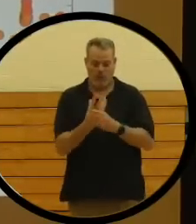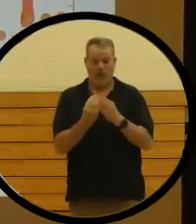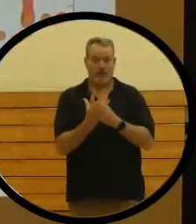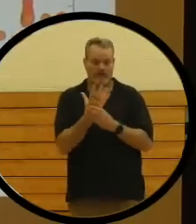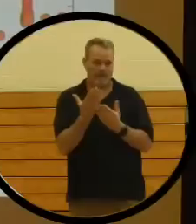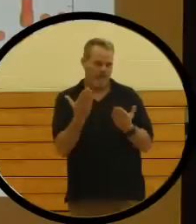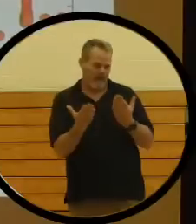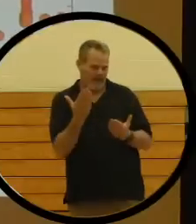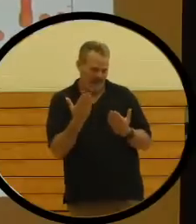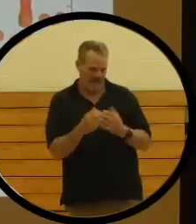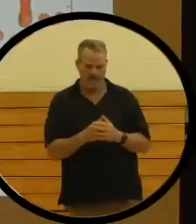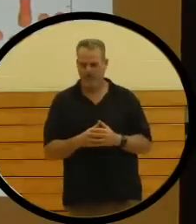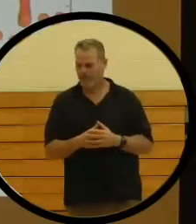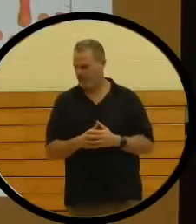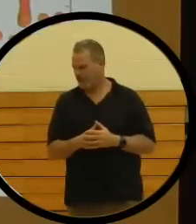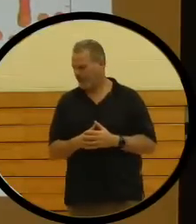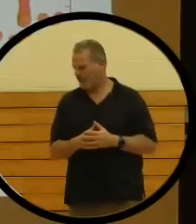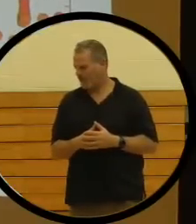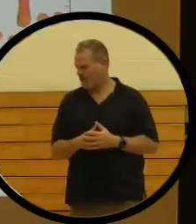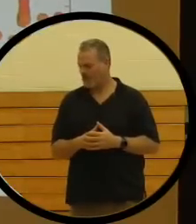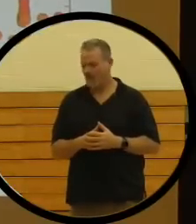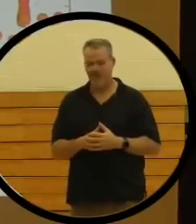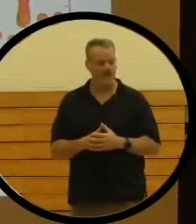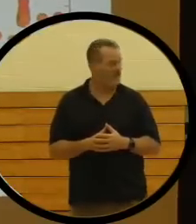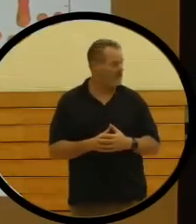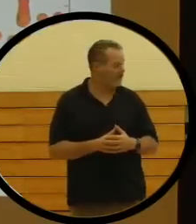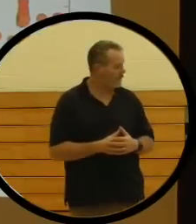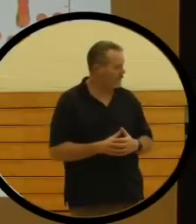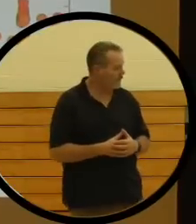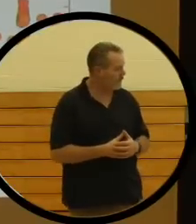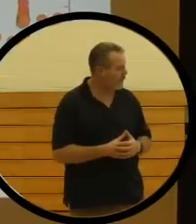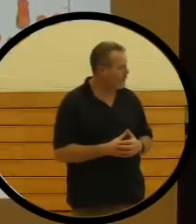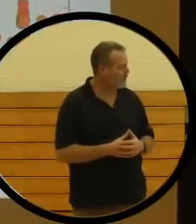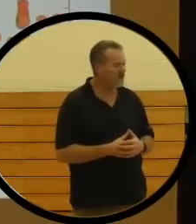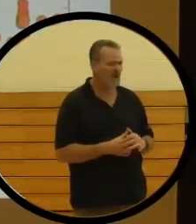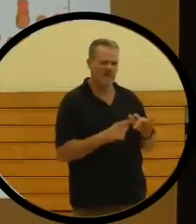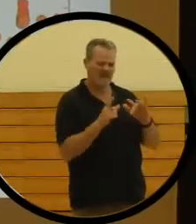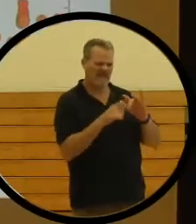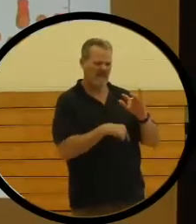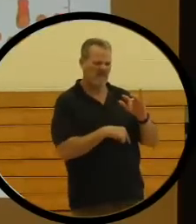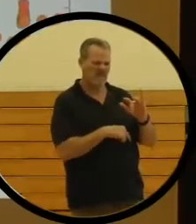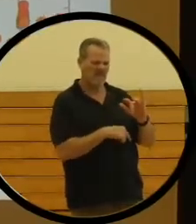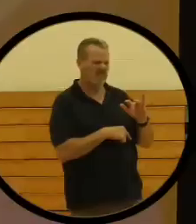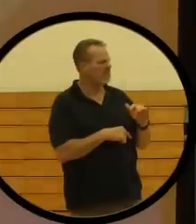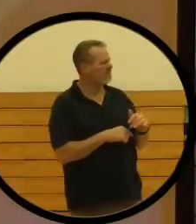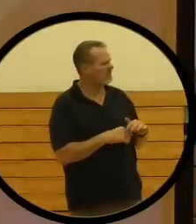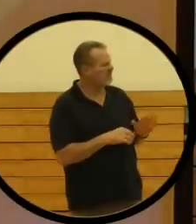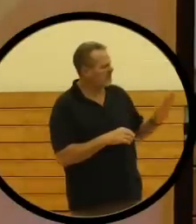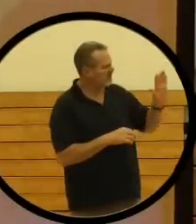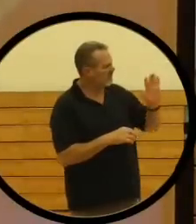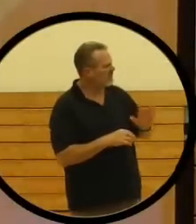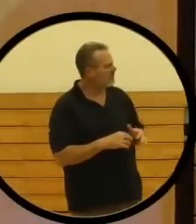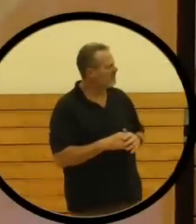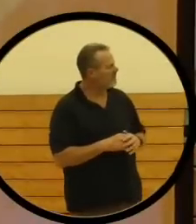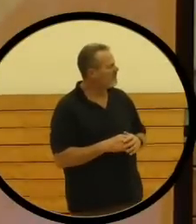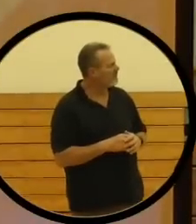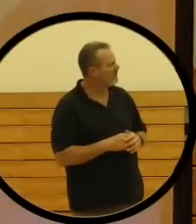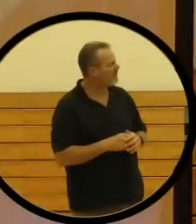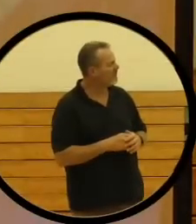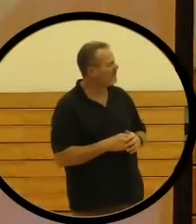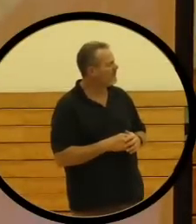So these are the depths of the earthquakes, and I'm just going to skip over that. That's kind of all the aftershocks we've